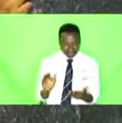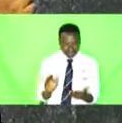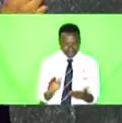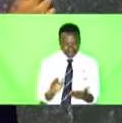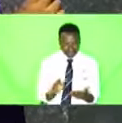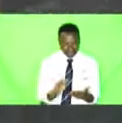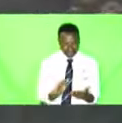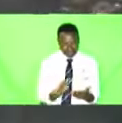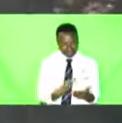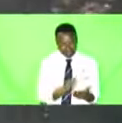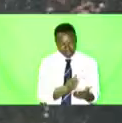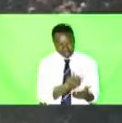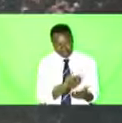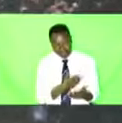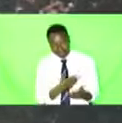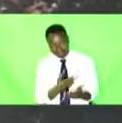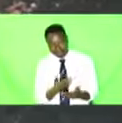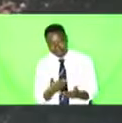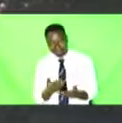I'm